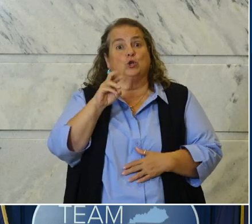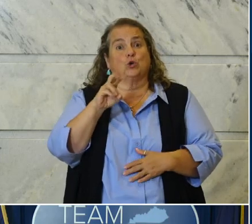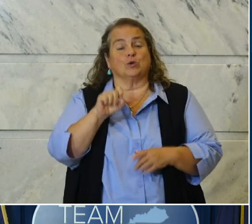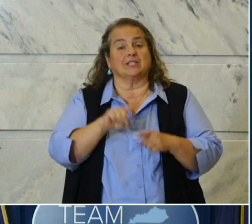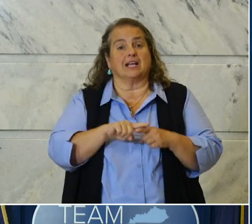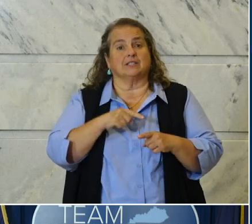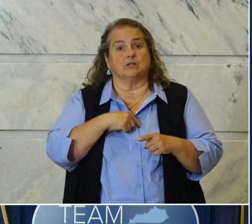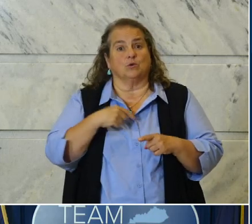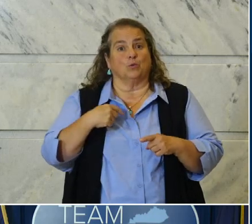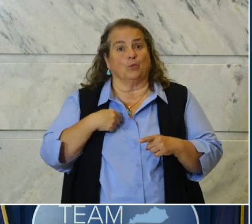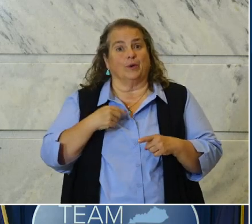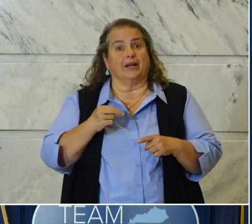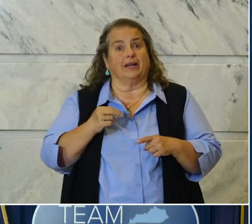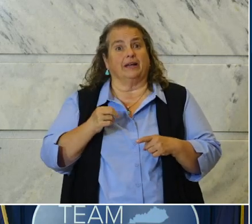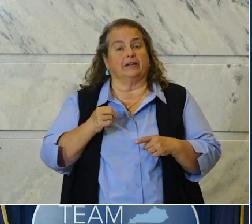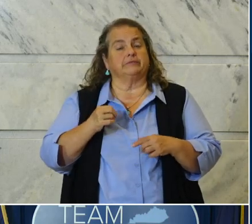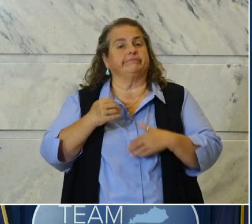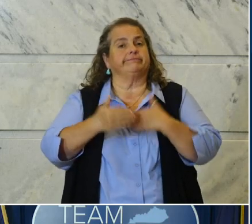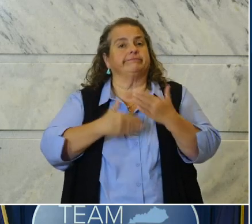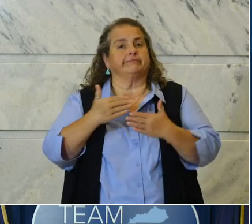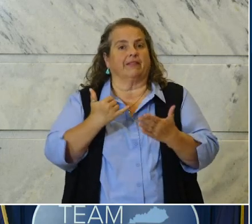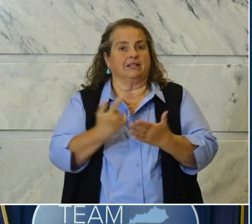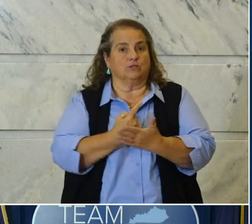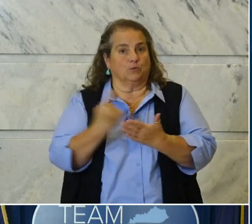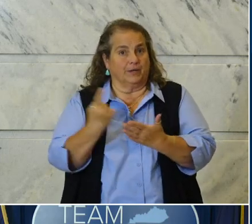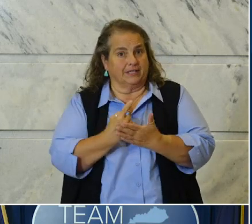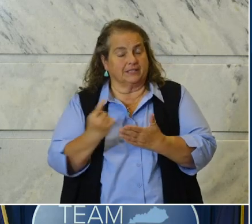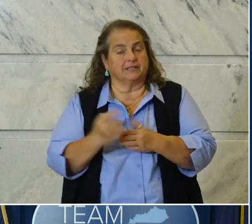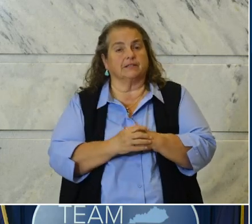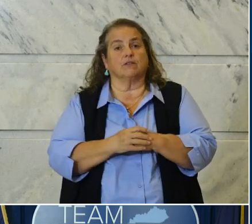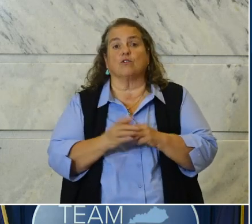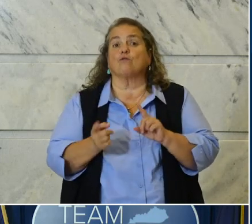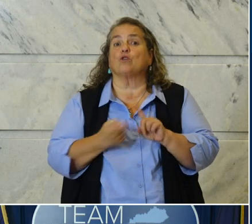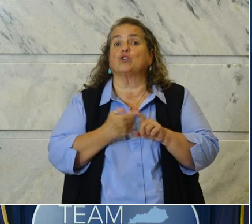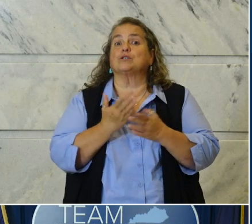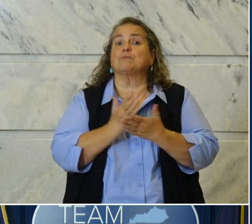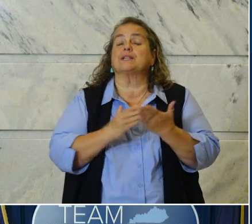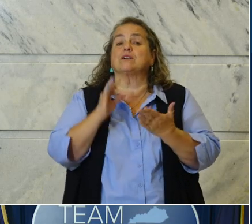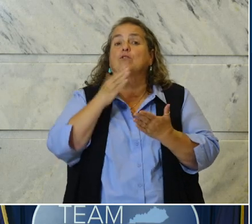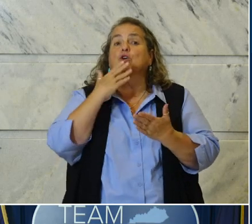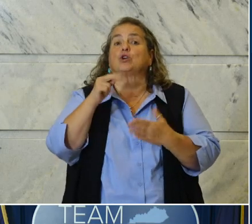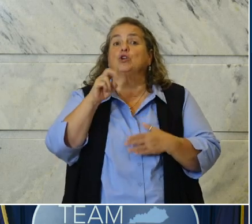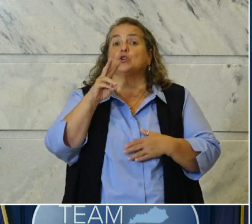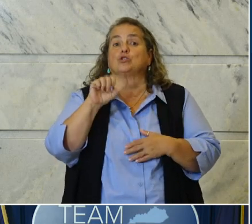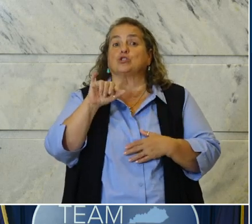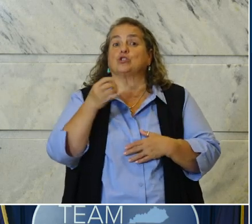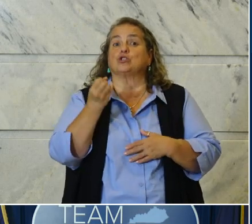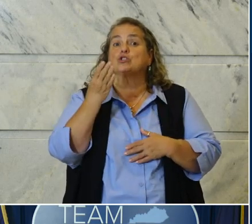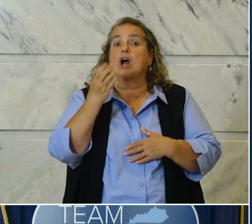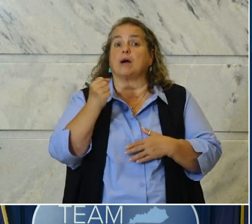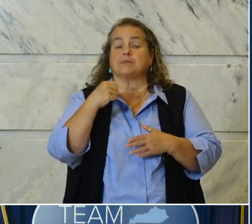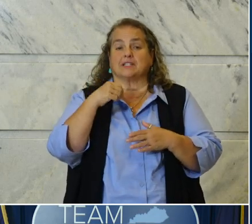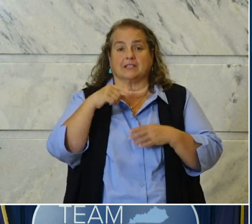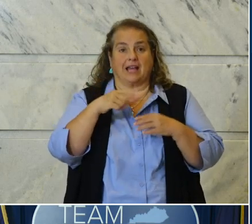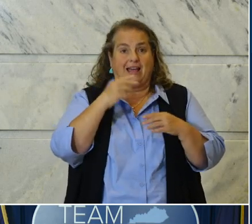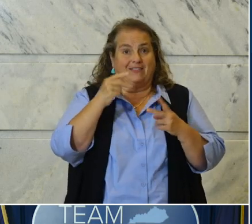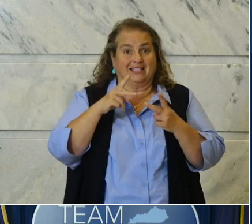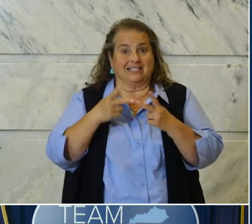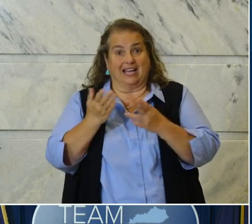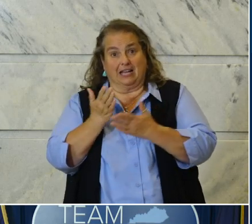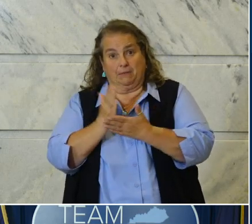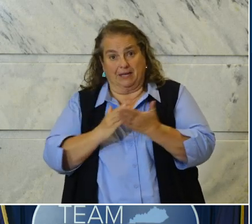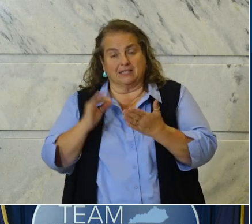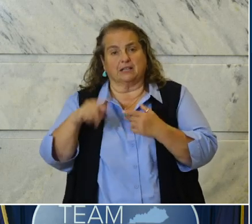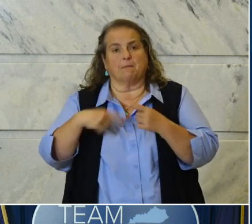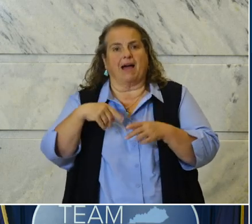we go through these weeks. And the first piece of good news is jobs, and then the second piece is about